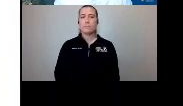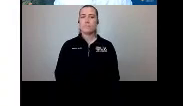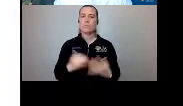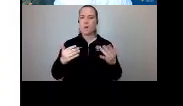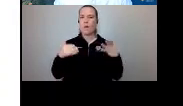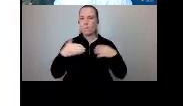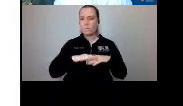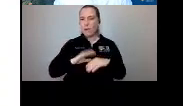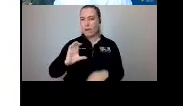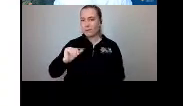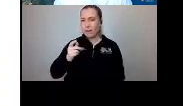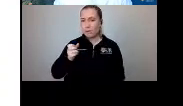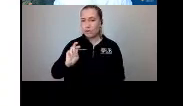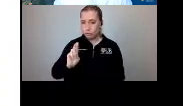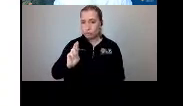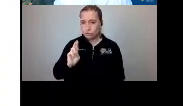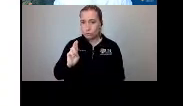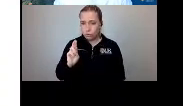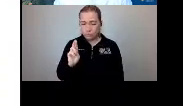cancer,